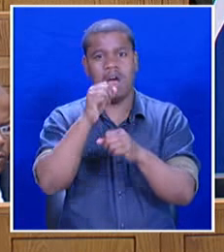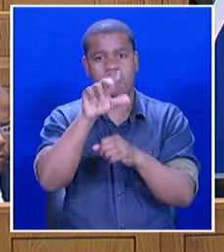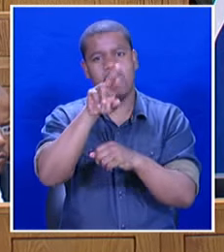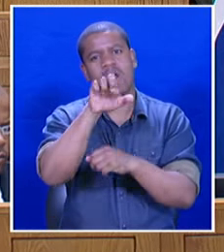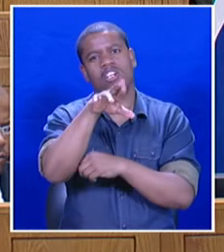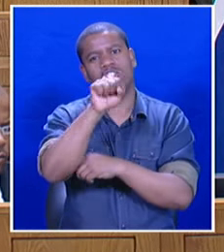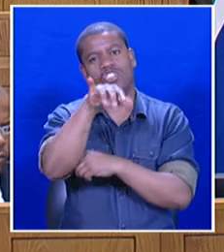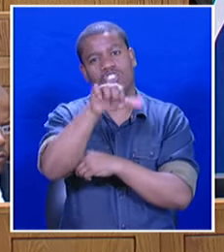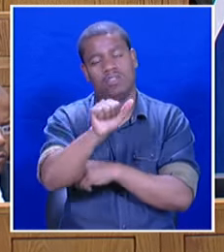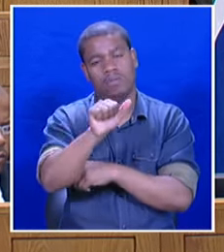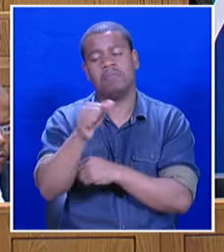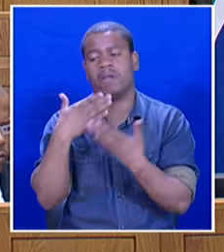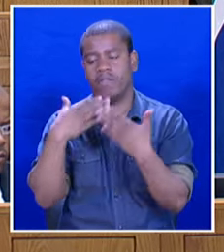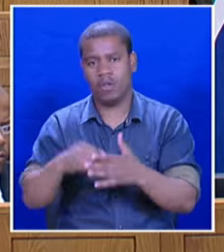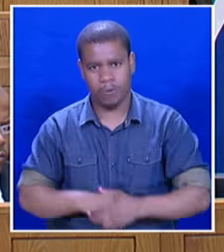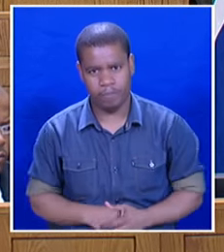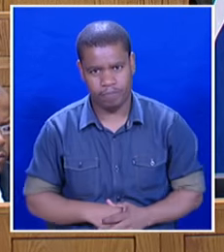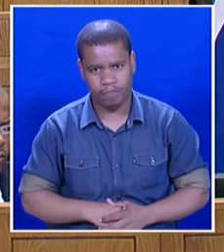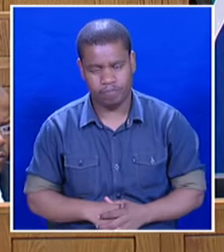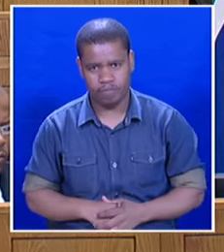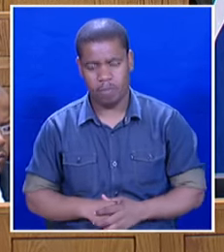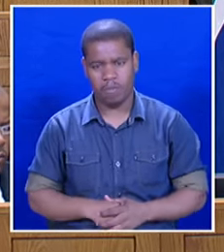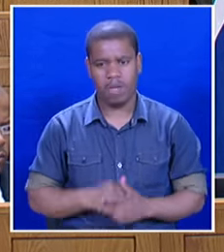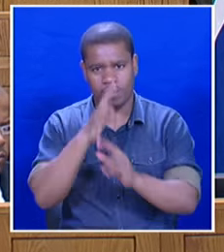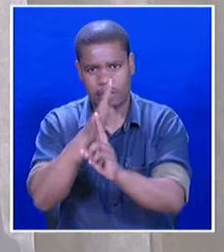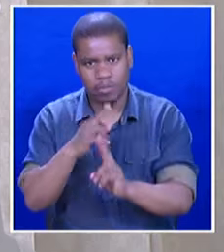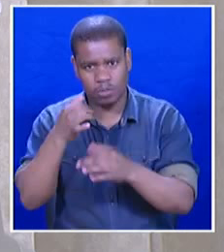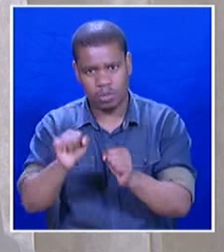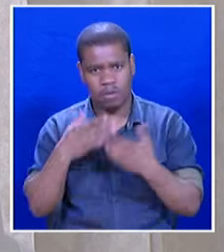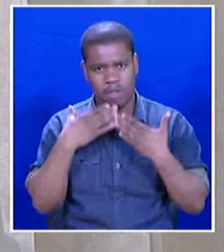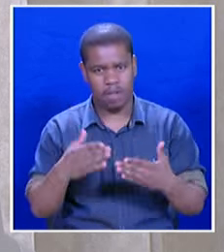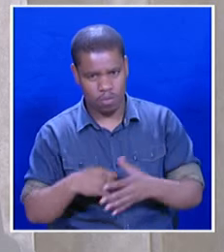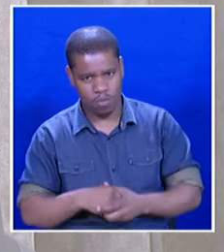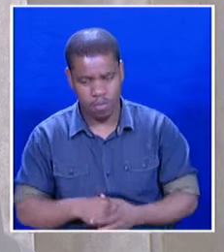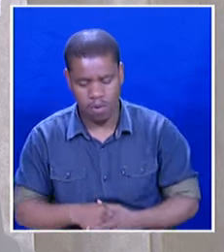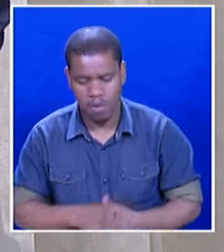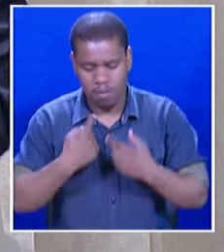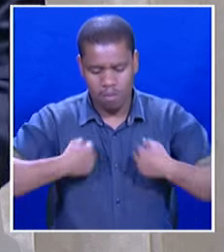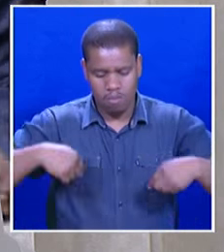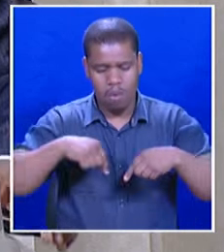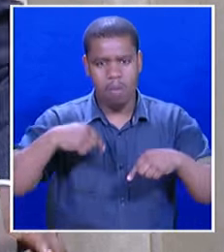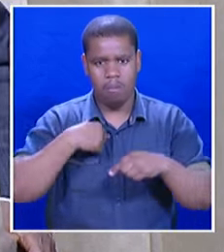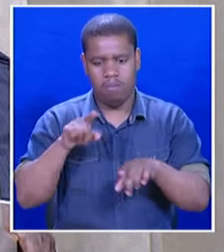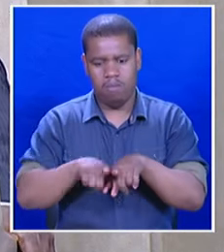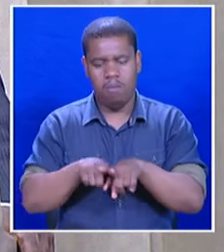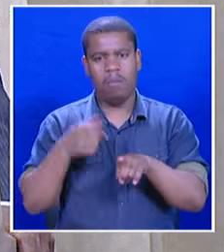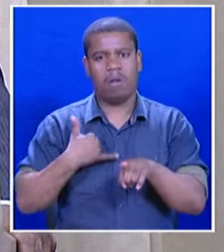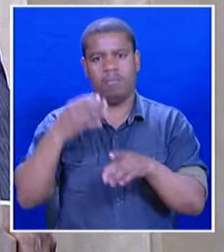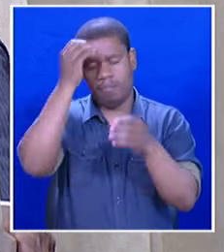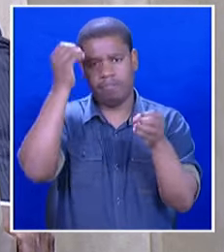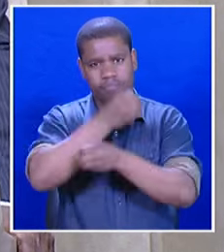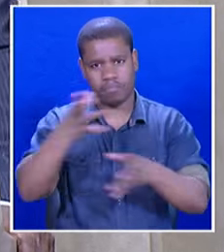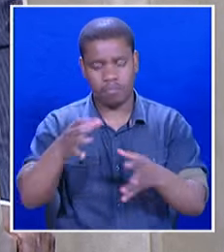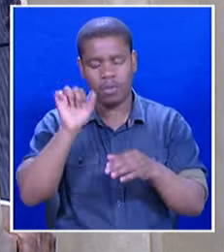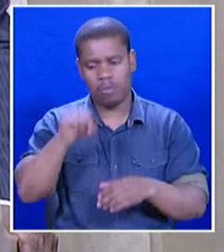Thank you very much, Honorable Chairperson. We, as I indicated, have various agreements